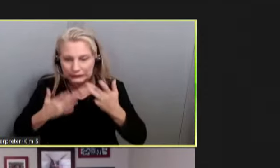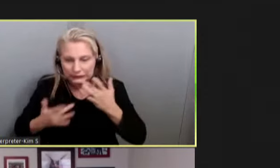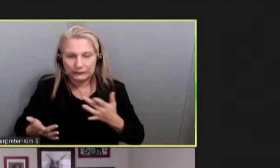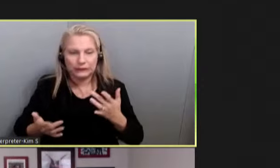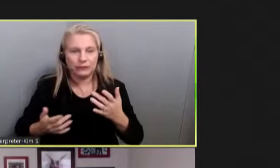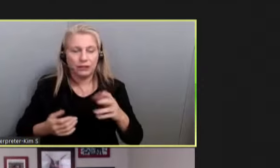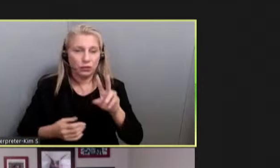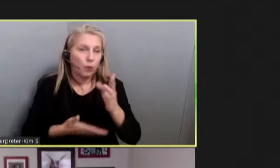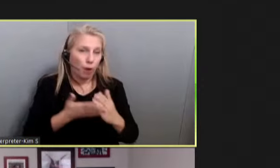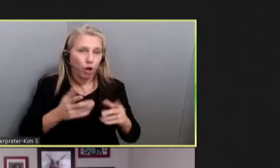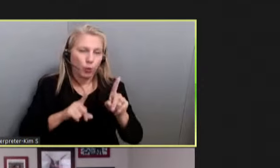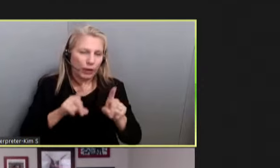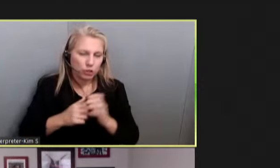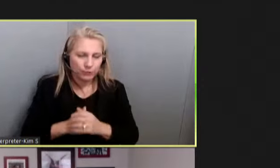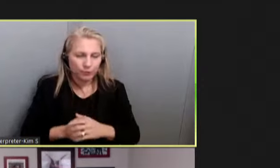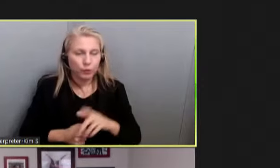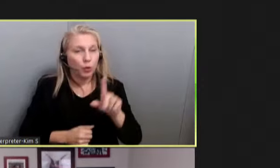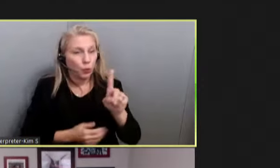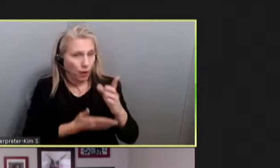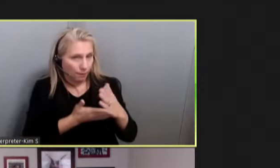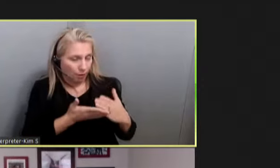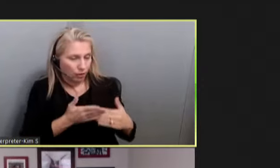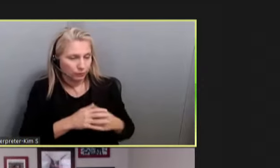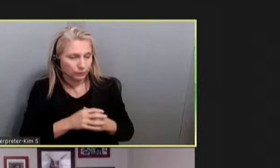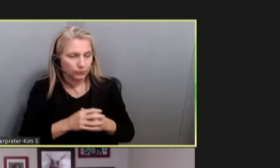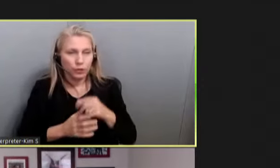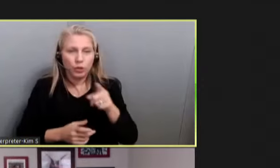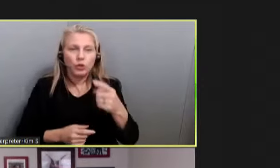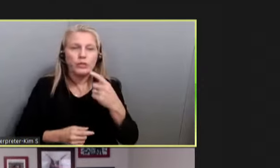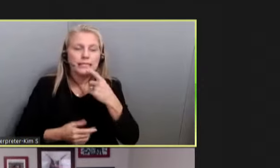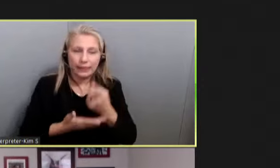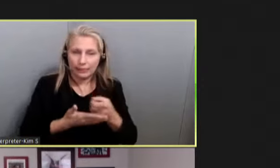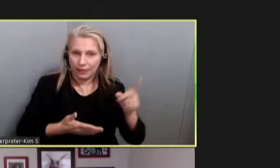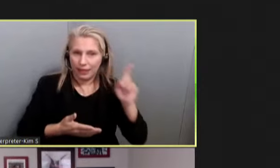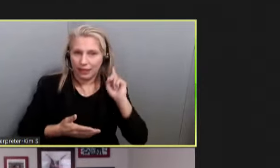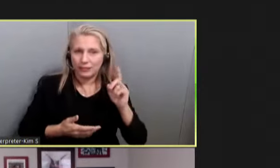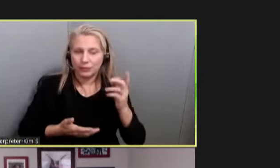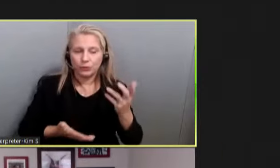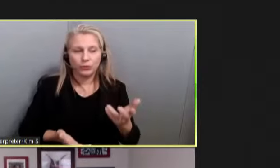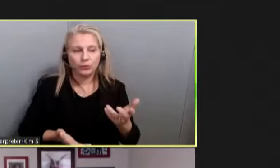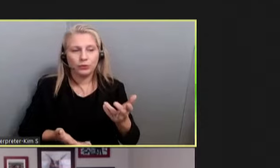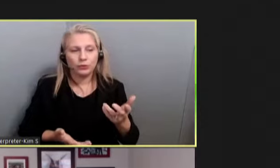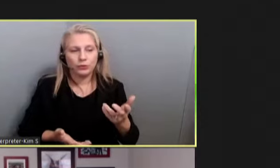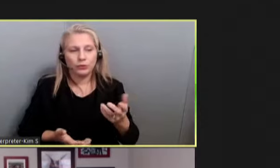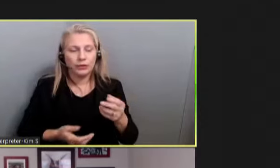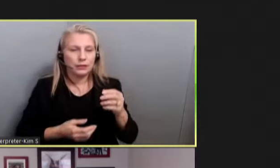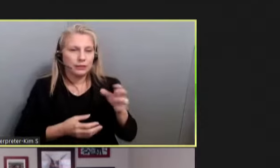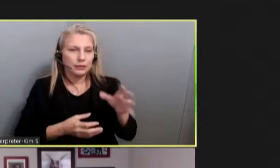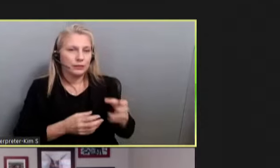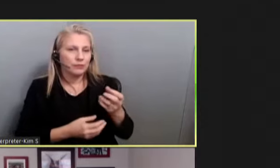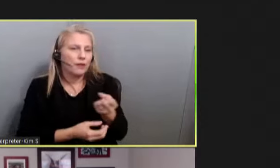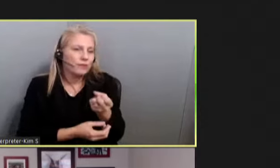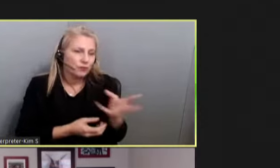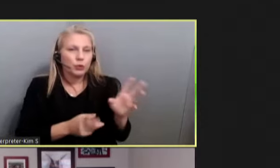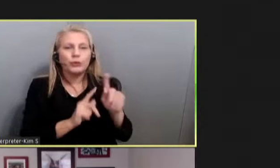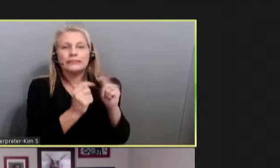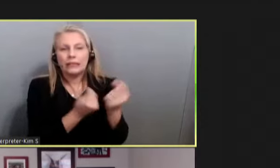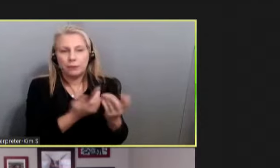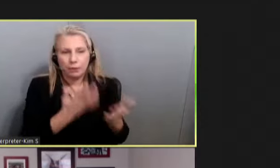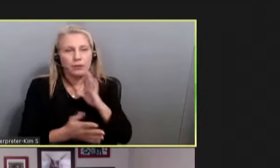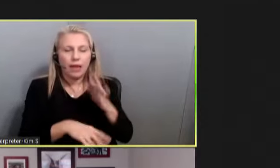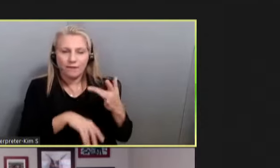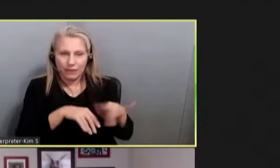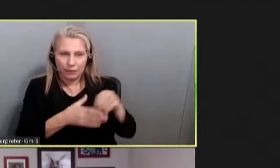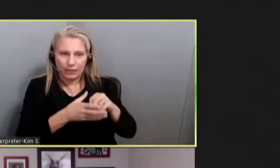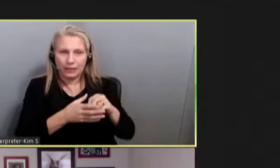two-part question. One is you had mentioned last week that a pair of additional FEMA teams might be available